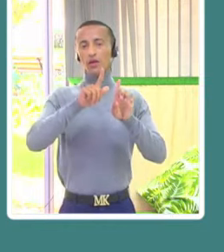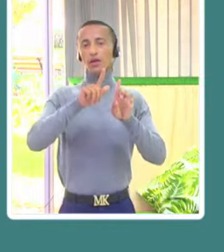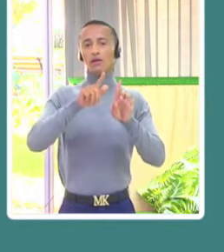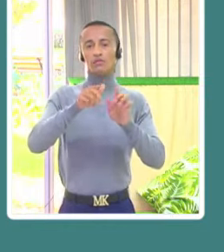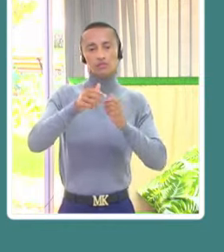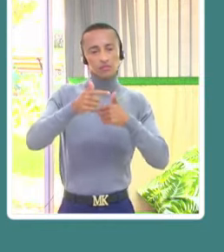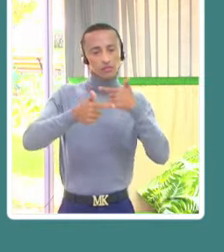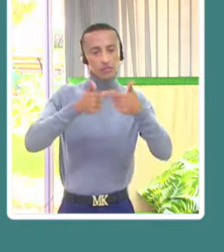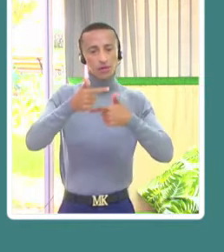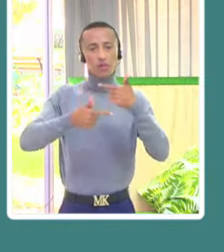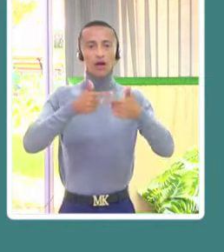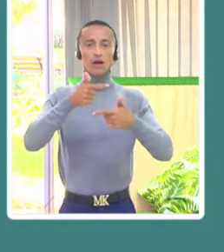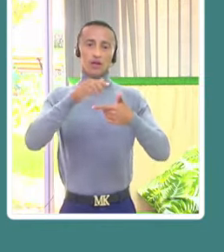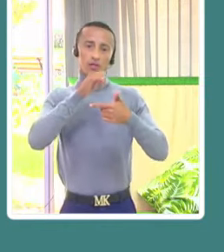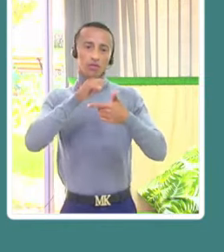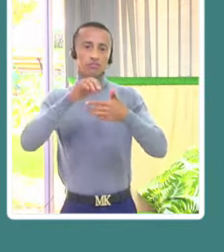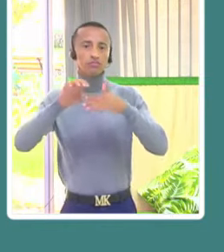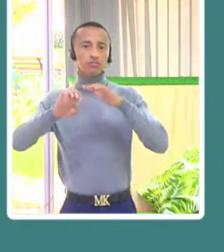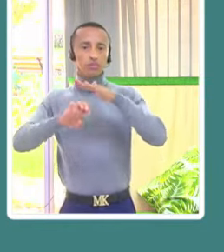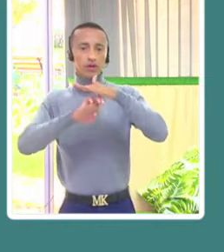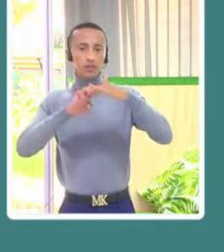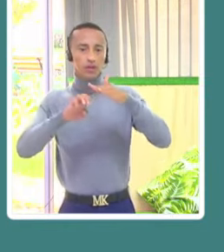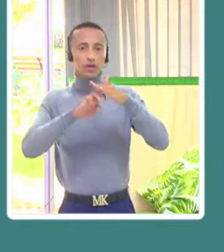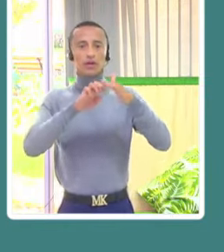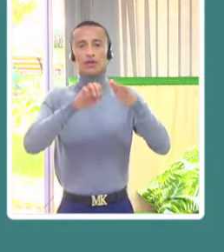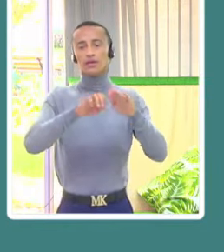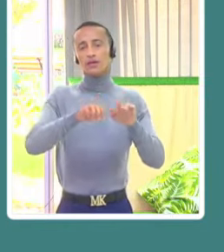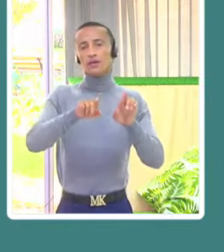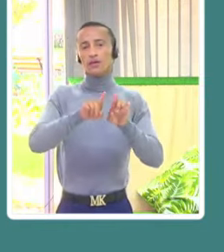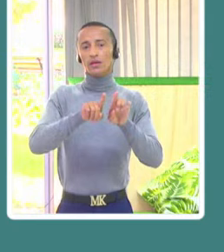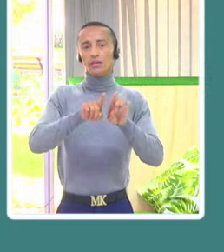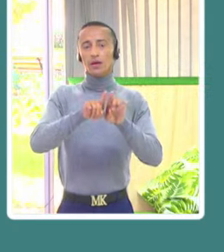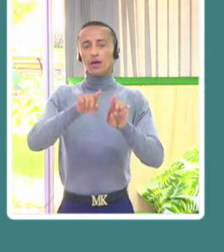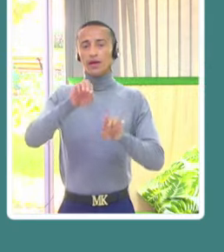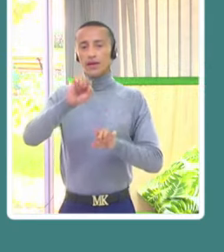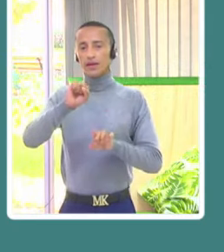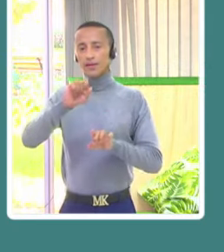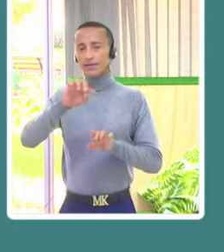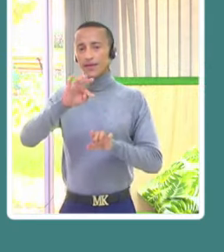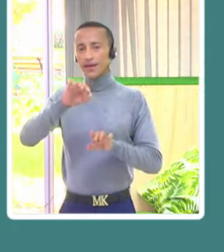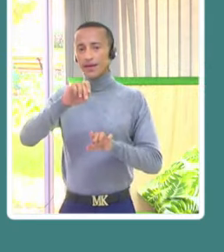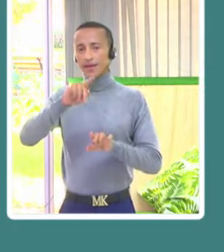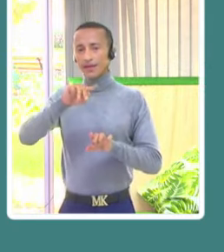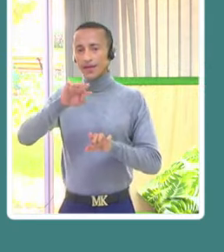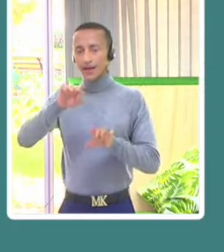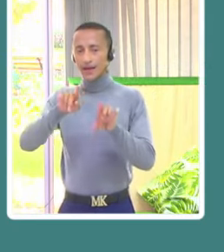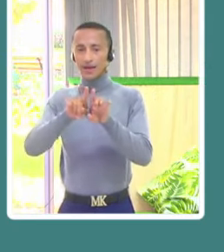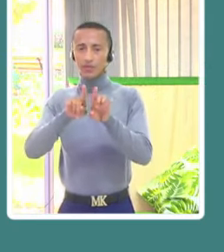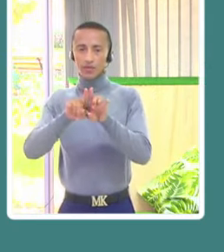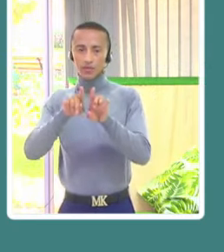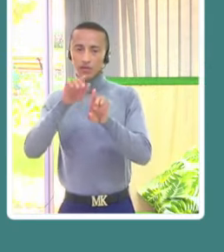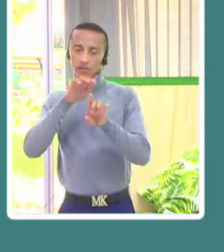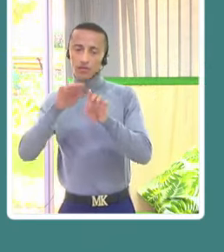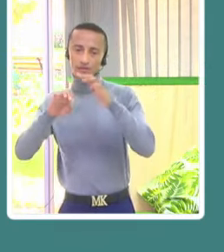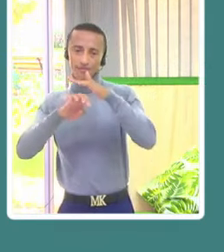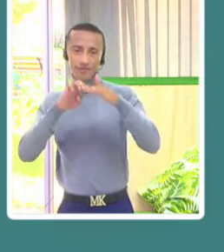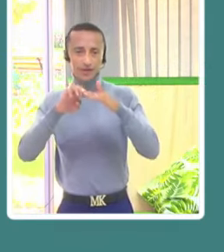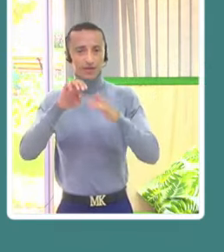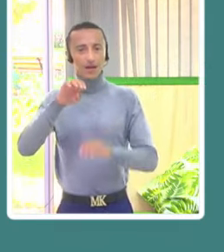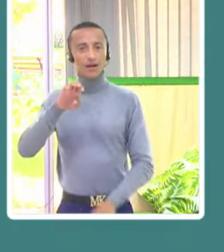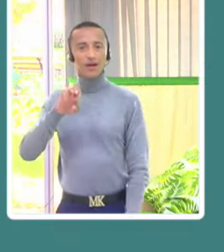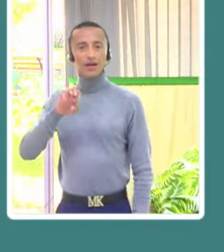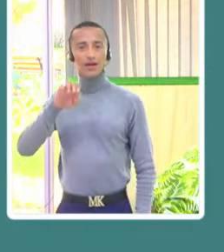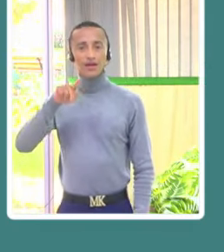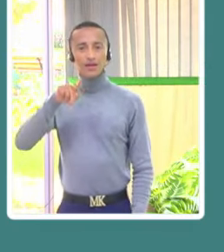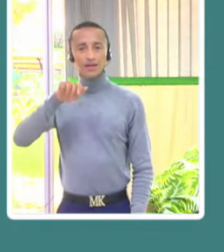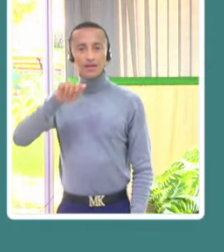startups, government agencies, like you help, ENAP helps government agencies, nonprofits. That is